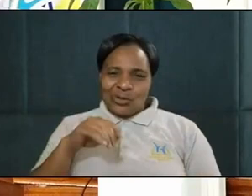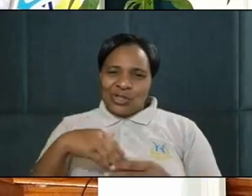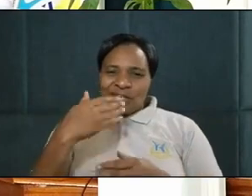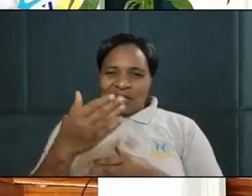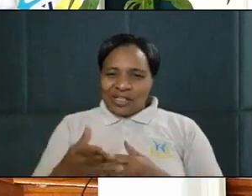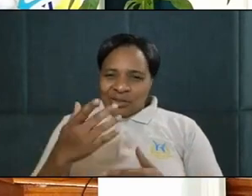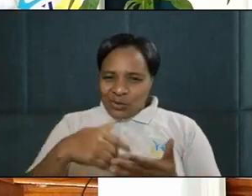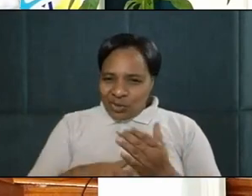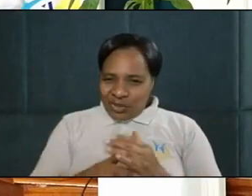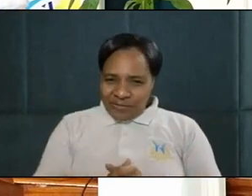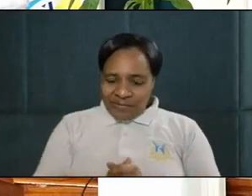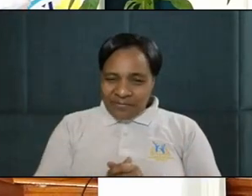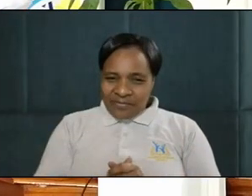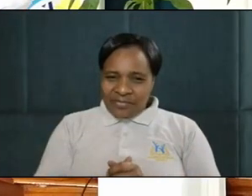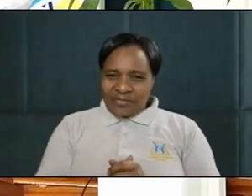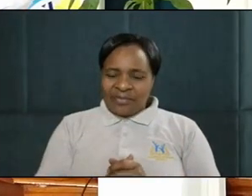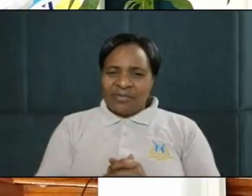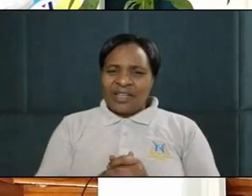you have another point?